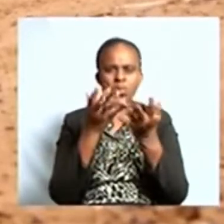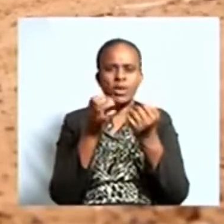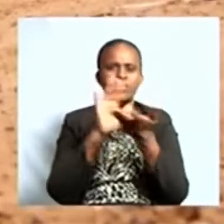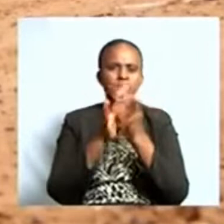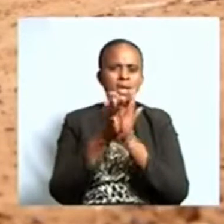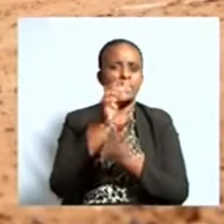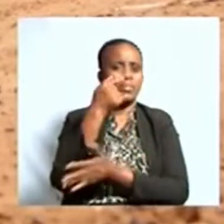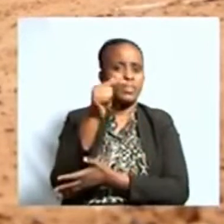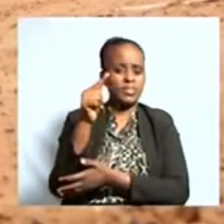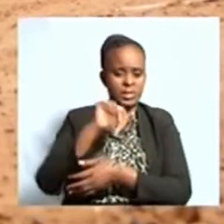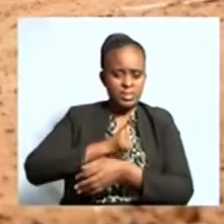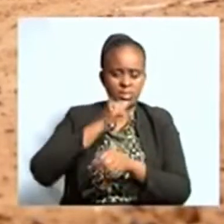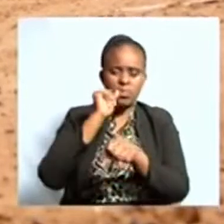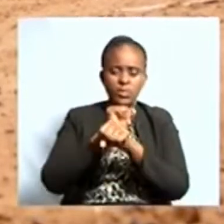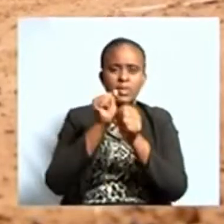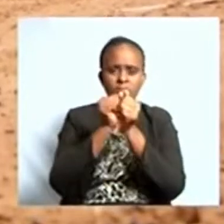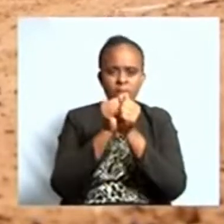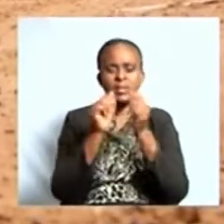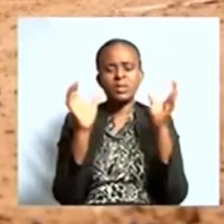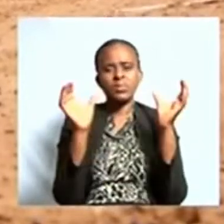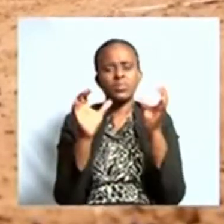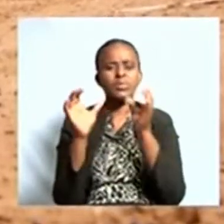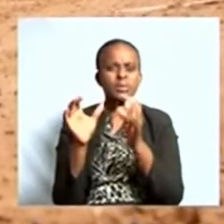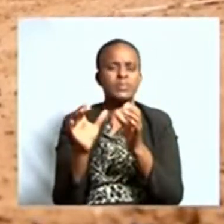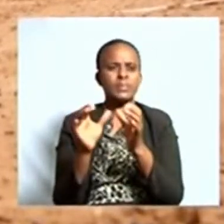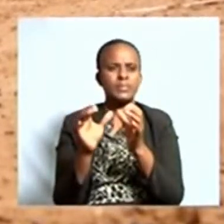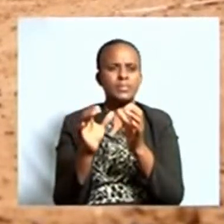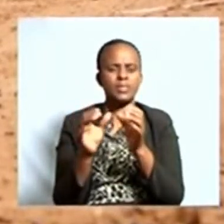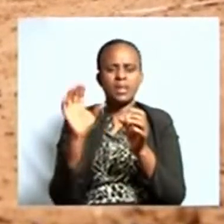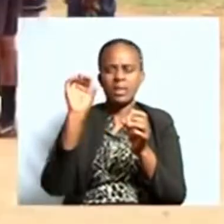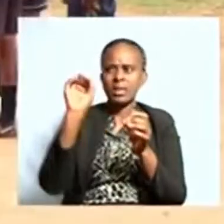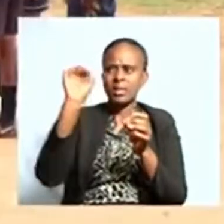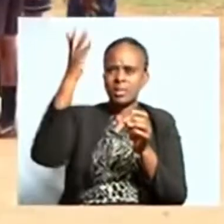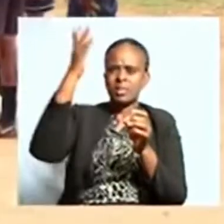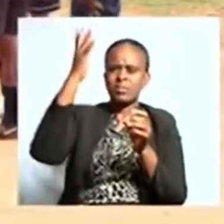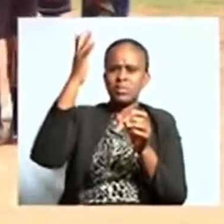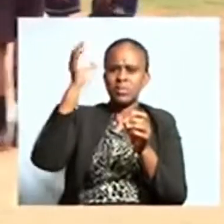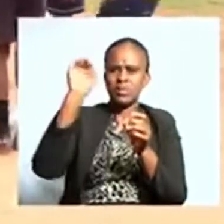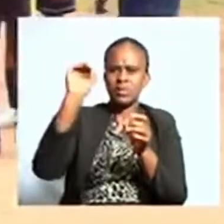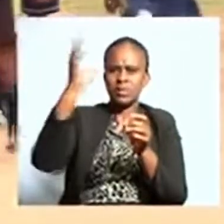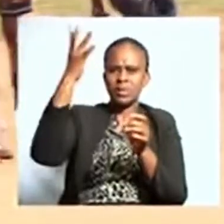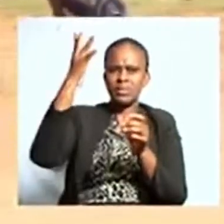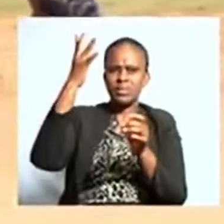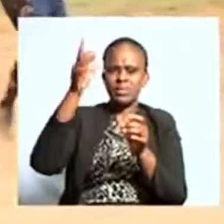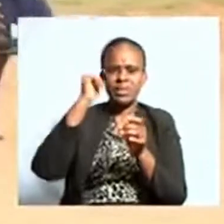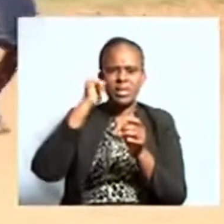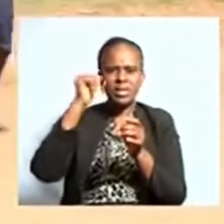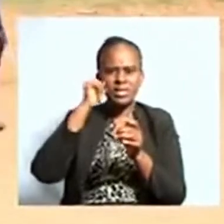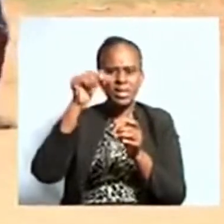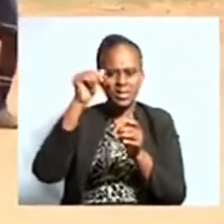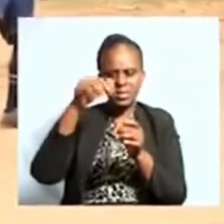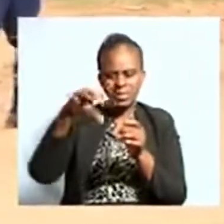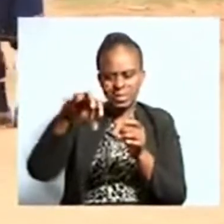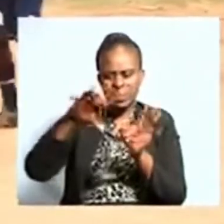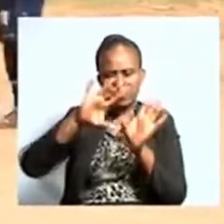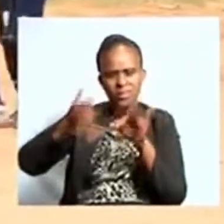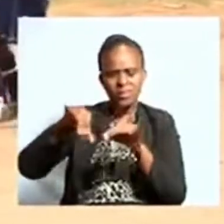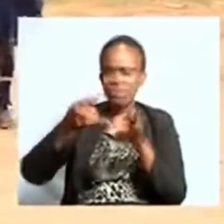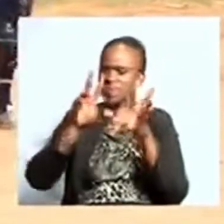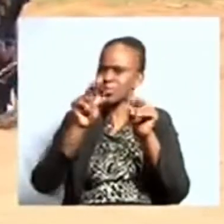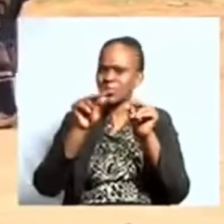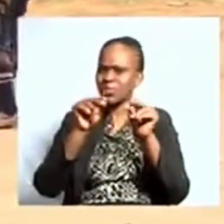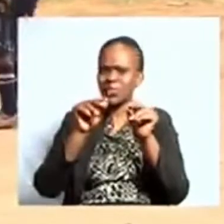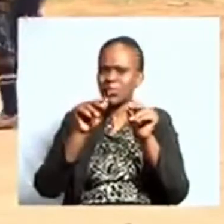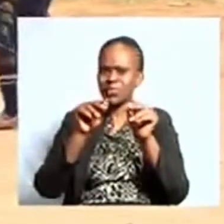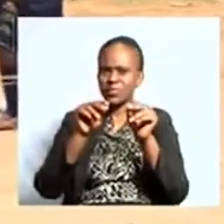we need to work together with the communities. What about netball? From what I'm getting, it's like a girl child is neglected. No, not at all. In